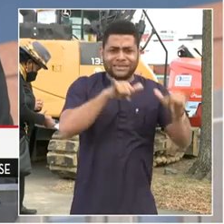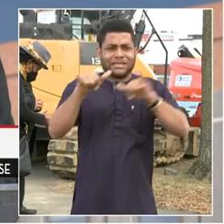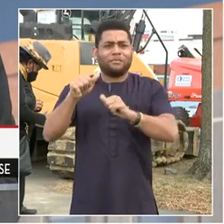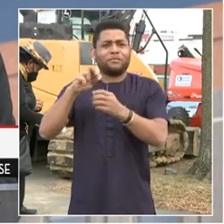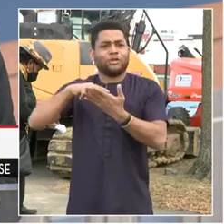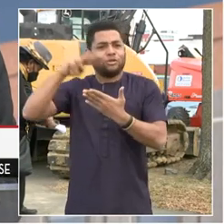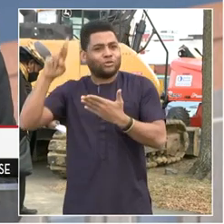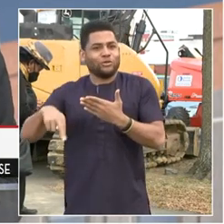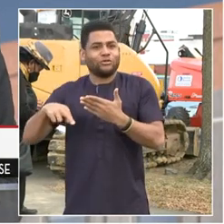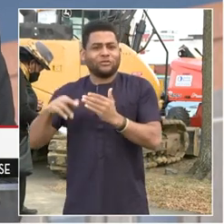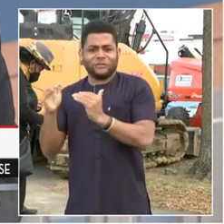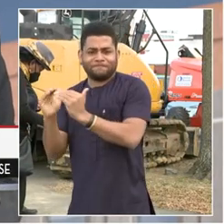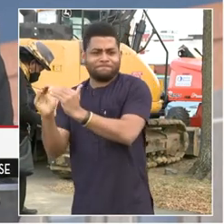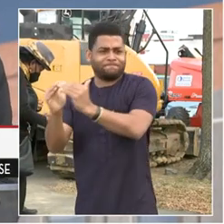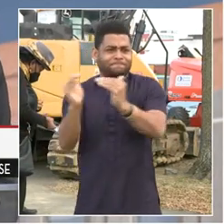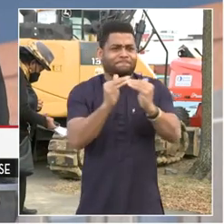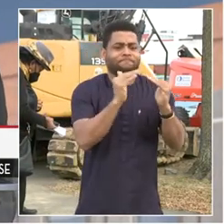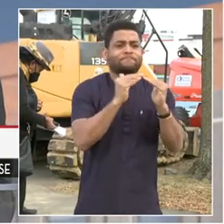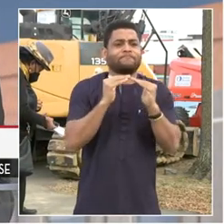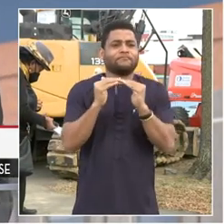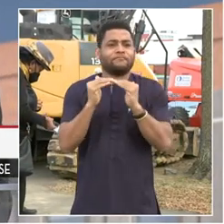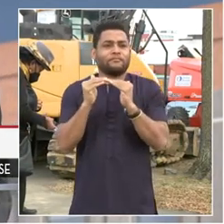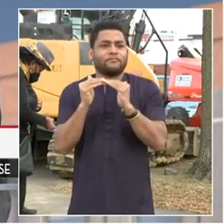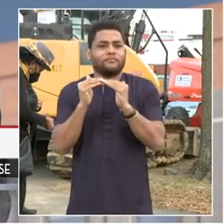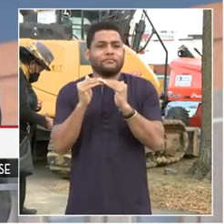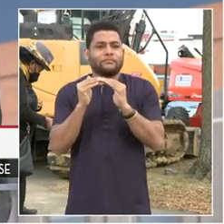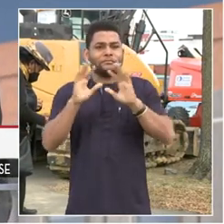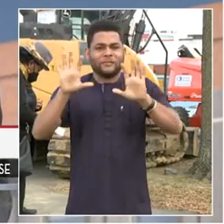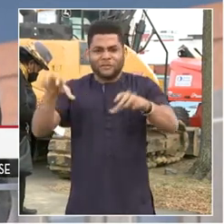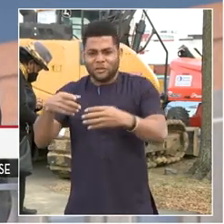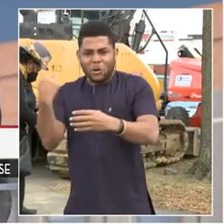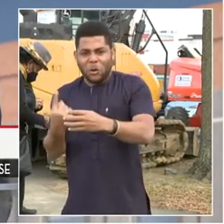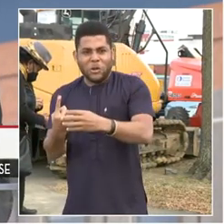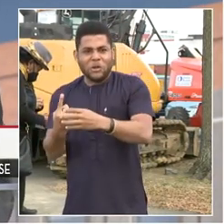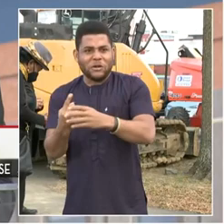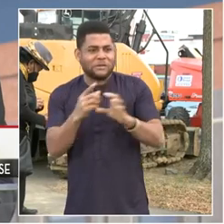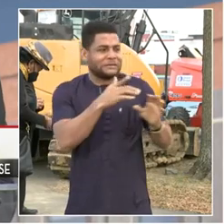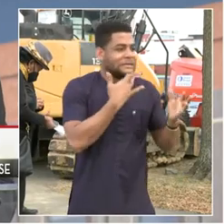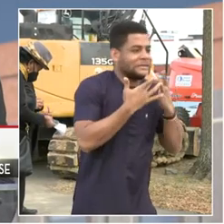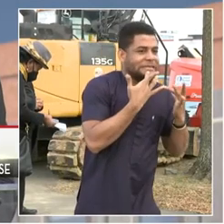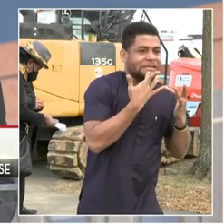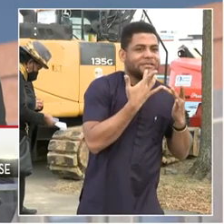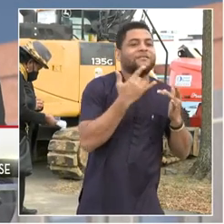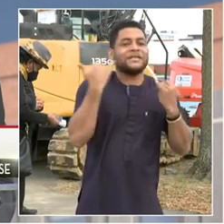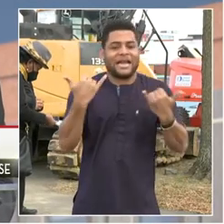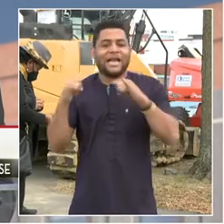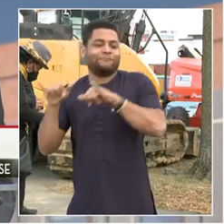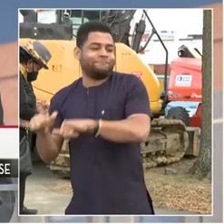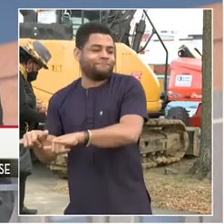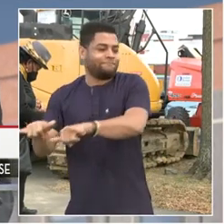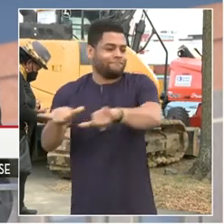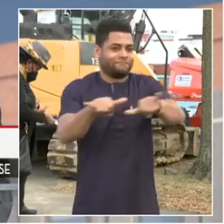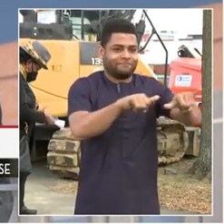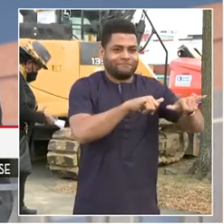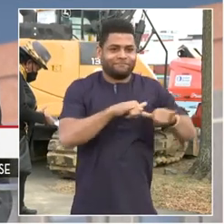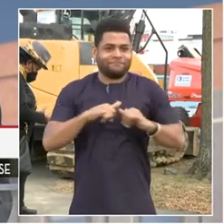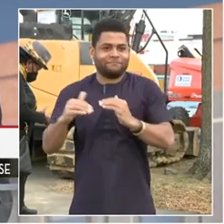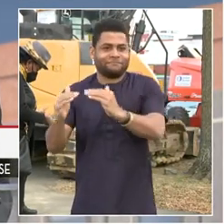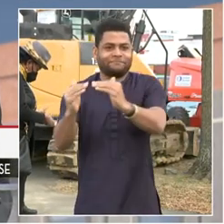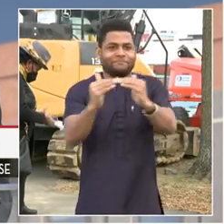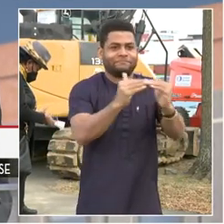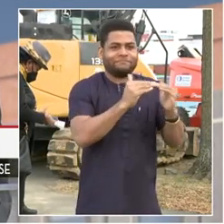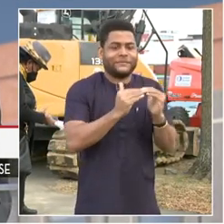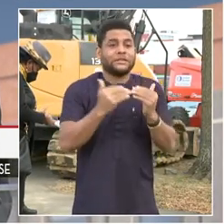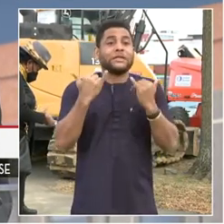now are available to people in wards 7 and 8. We see the most troubling